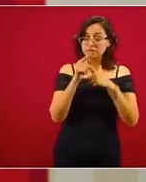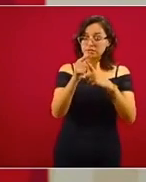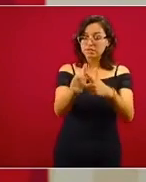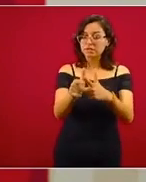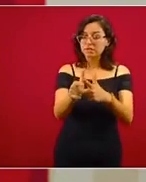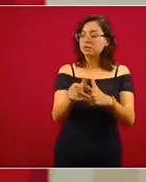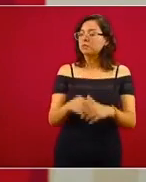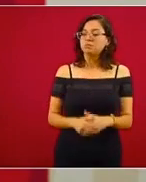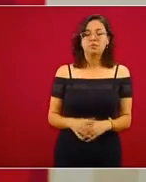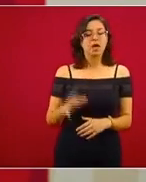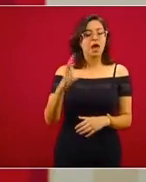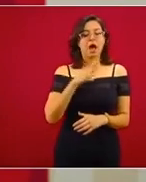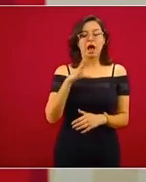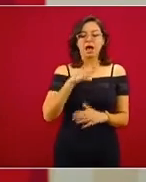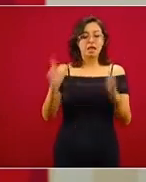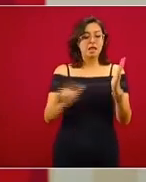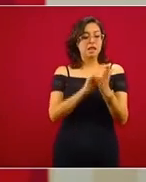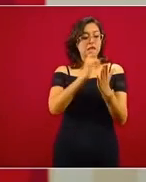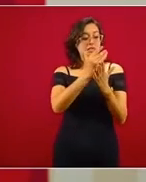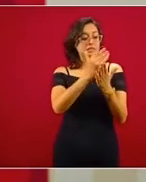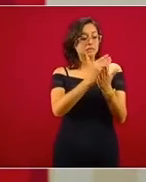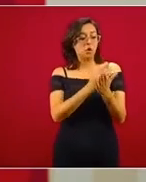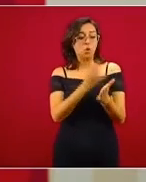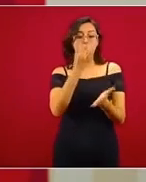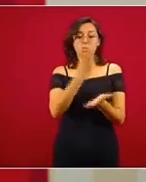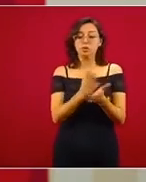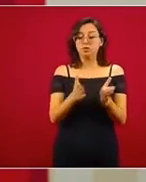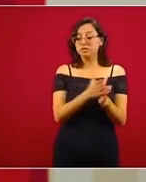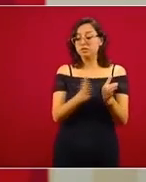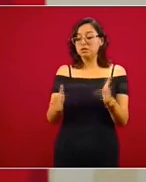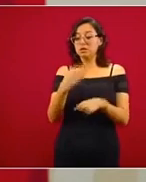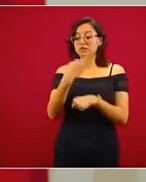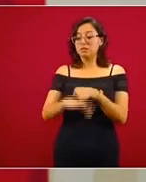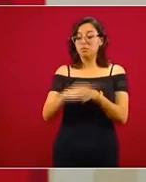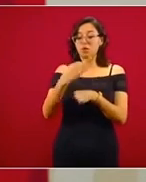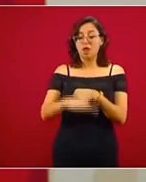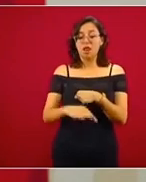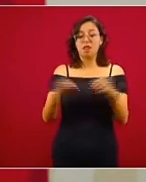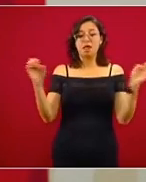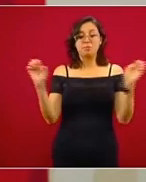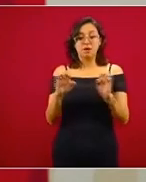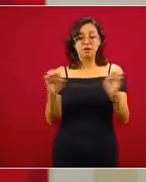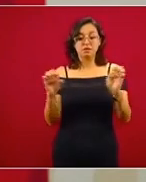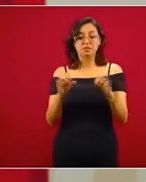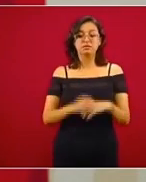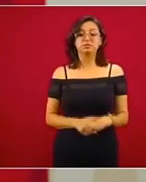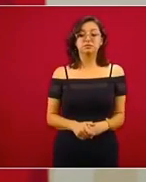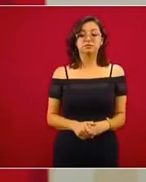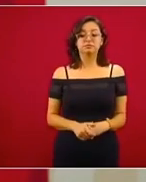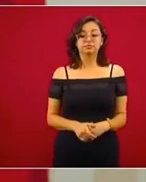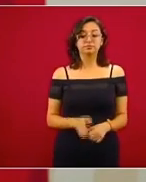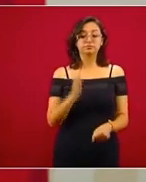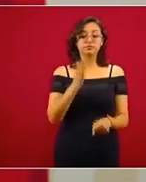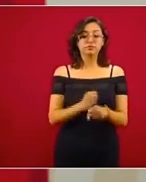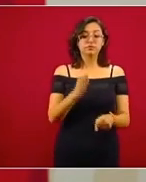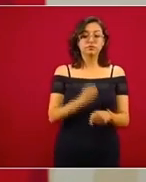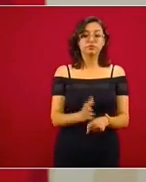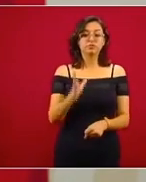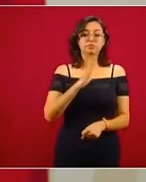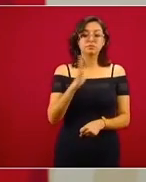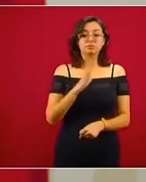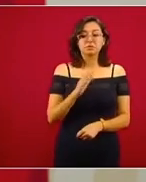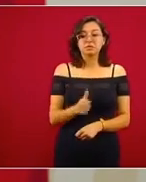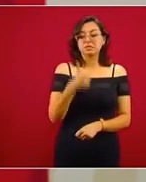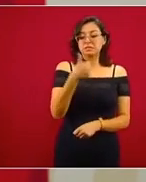since it's an legales muy emergency, they explícitos can be de approved in a que es faster way solamente than they en los would casos de before emergencia. because there are En very este specific momento ha technical and habido legal cerca de 6 guidelines o for